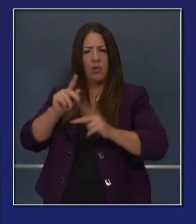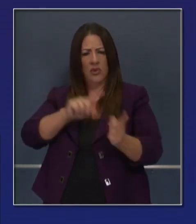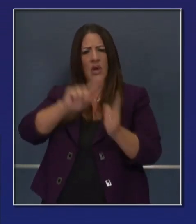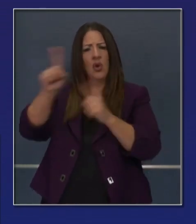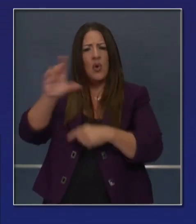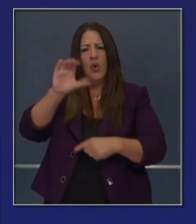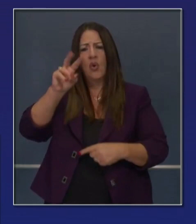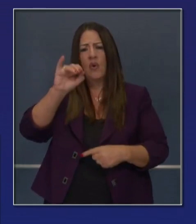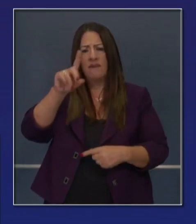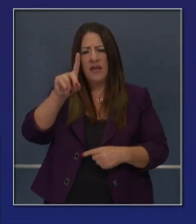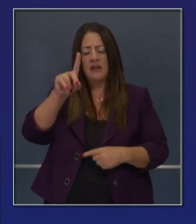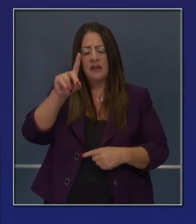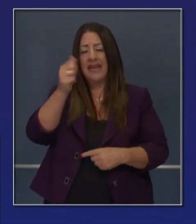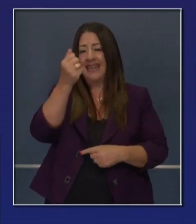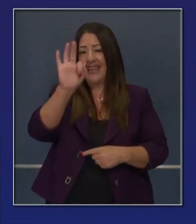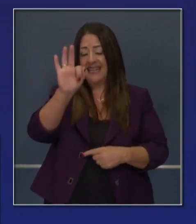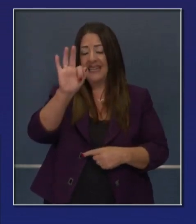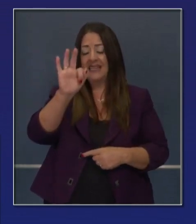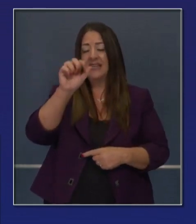website,